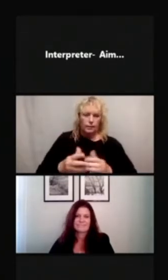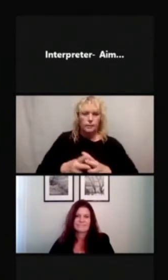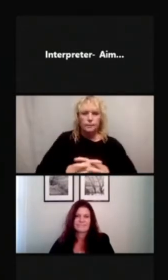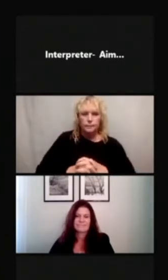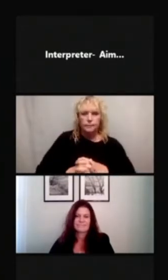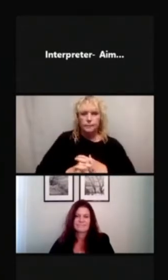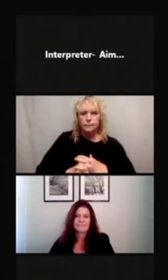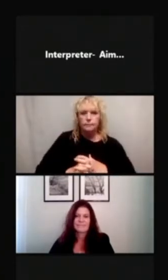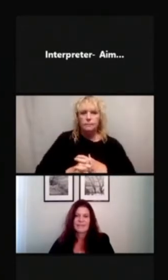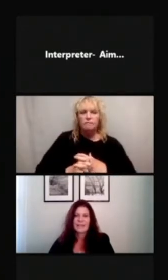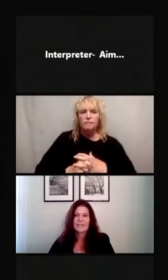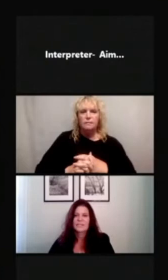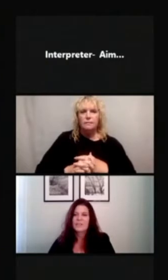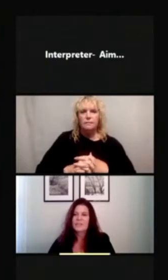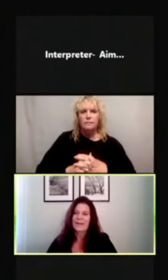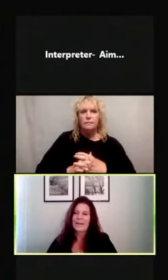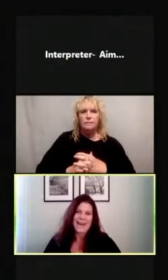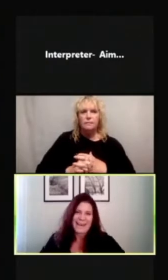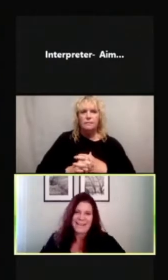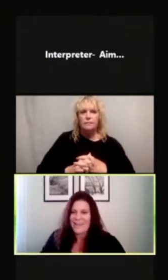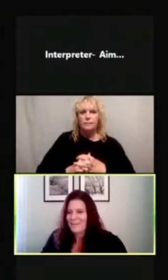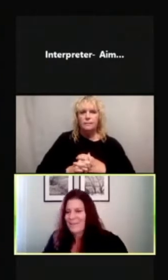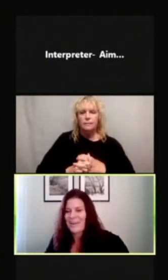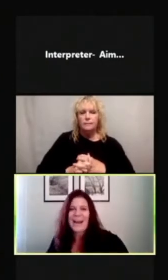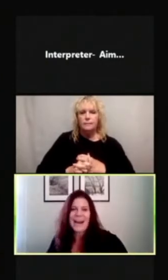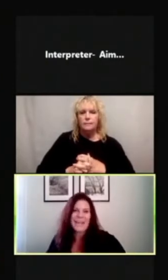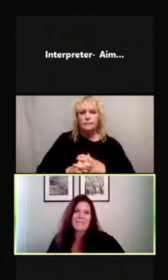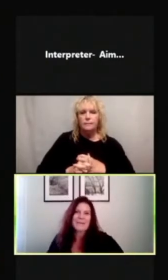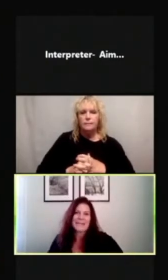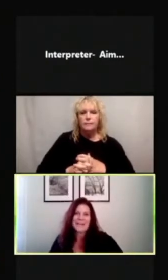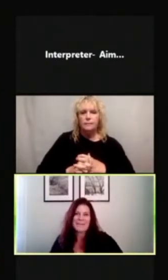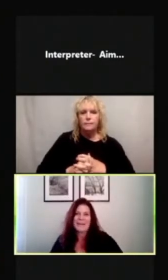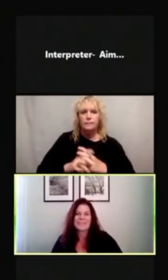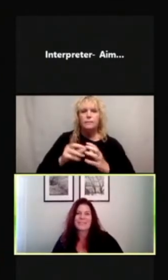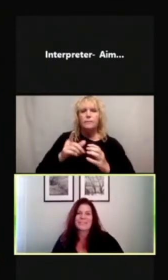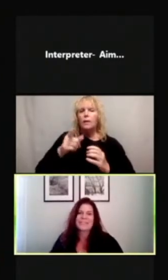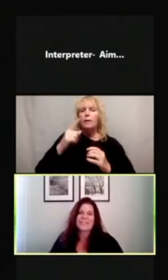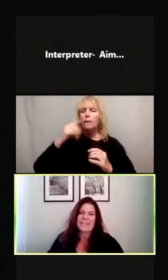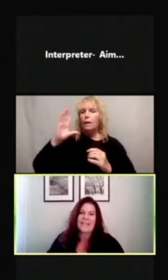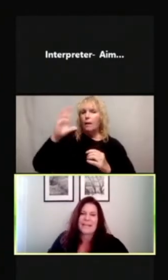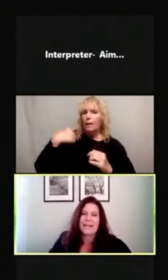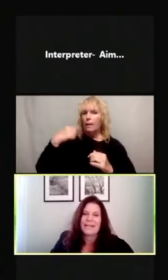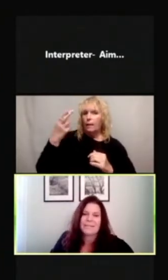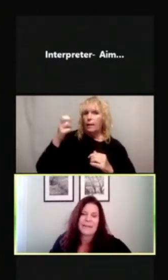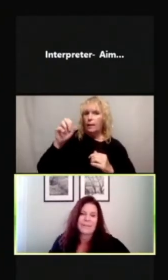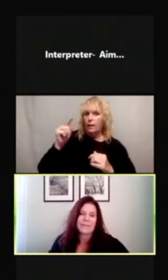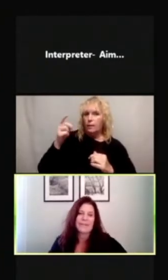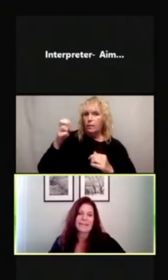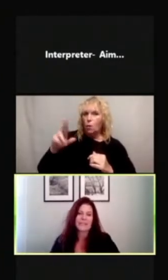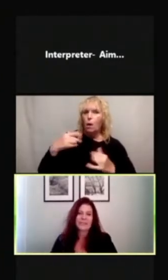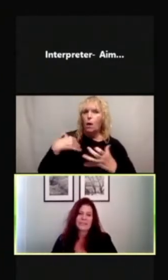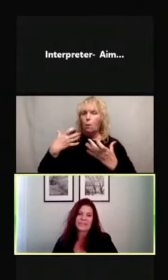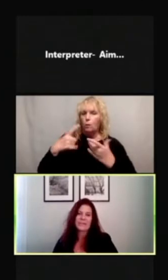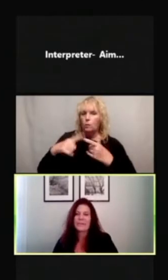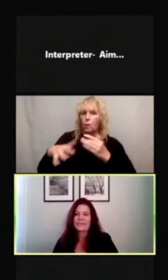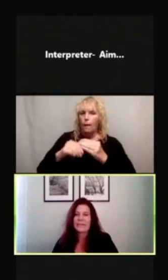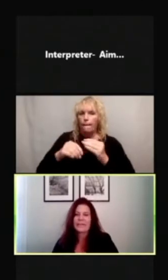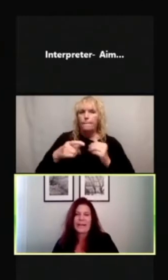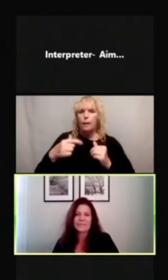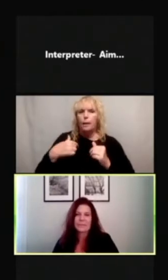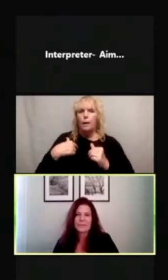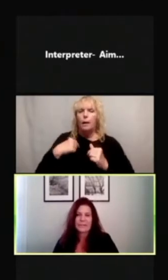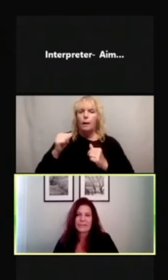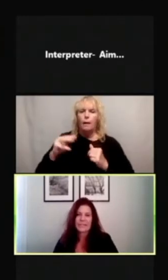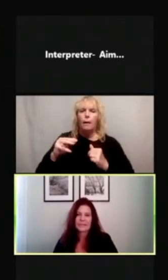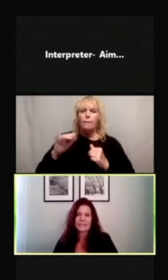Next slide. So I just want to add, Greg, hi everybody, I'm Heather Surrency, and I am the Health and Financial Literacy